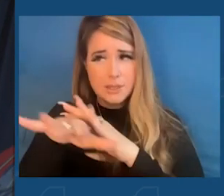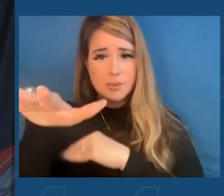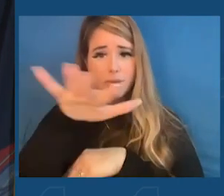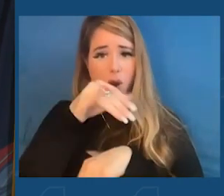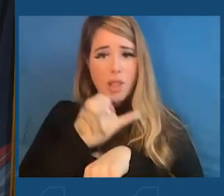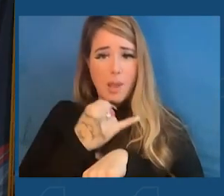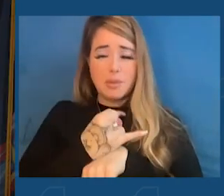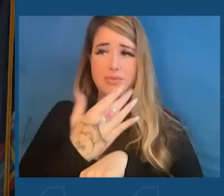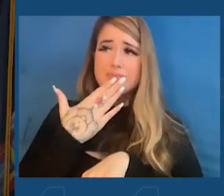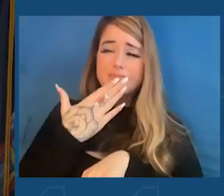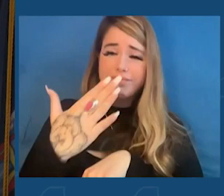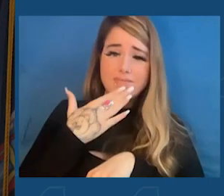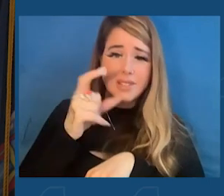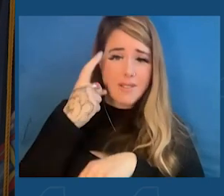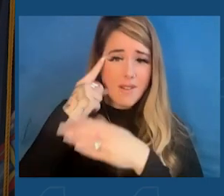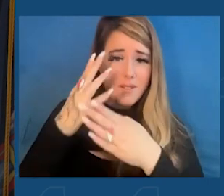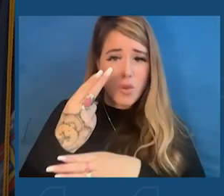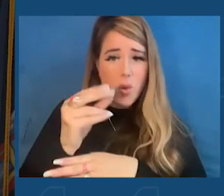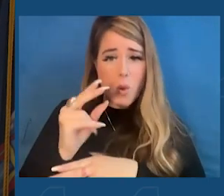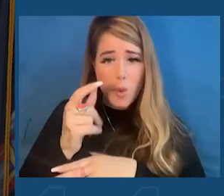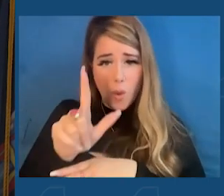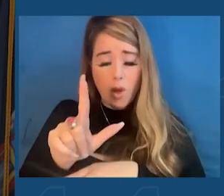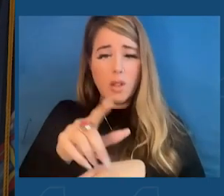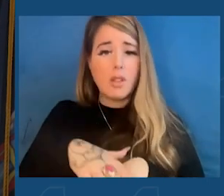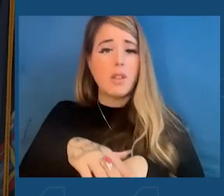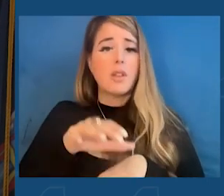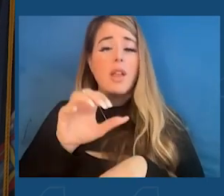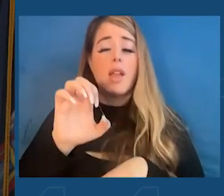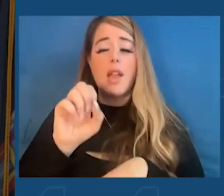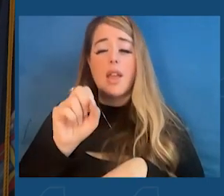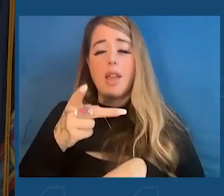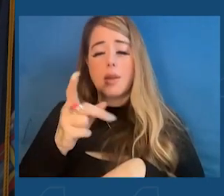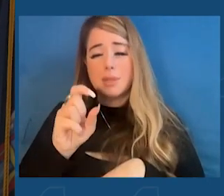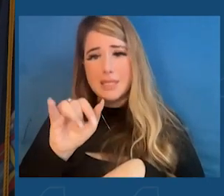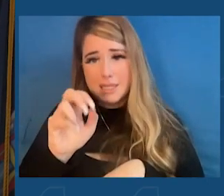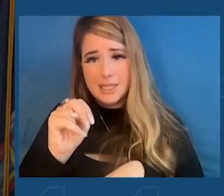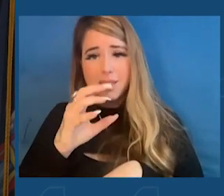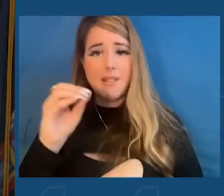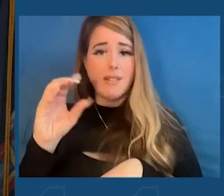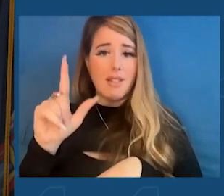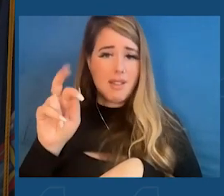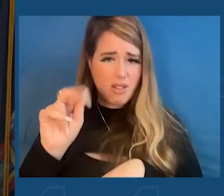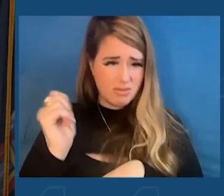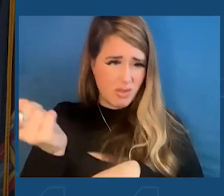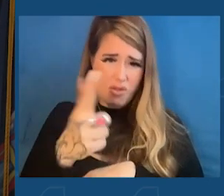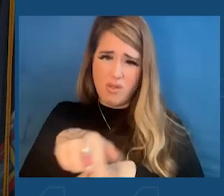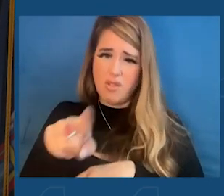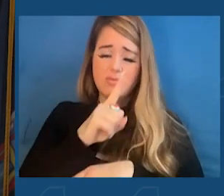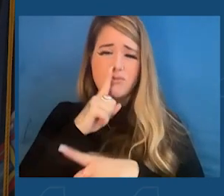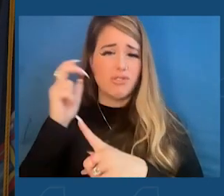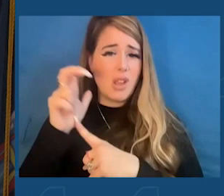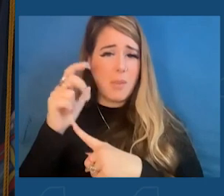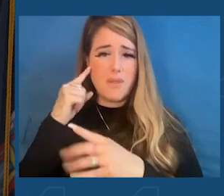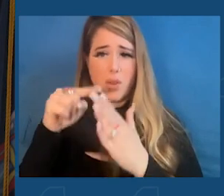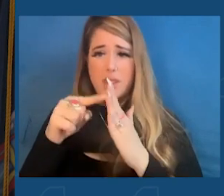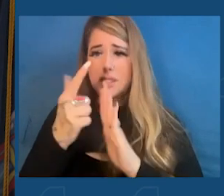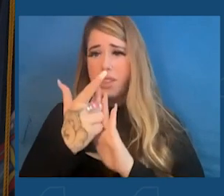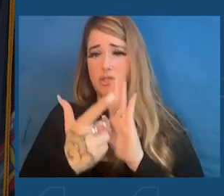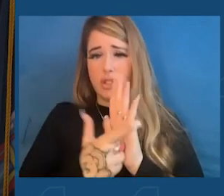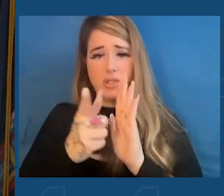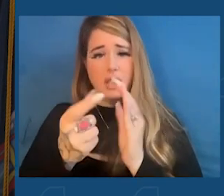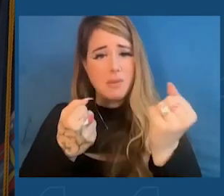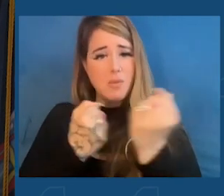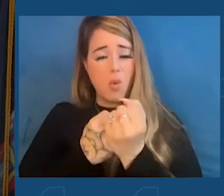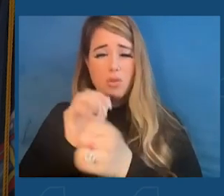Hochul, A.G. James, Assemblymember Harvey Epstein, and Senator Clear for being such champions of this legislation and supporting our